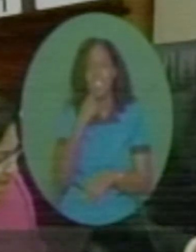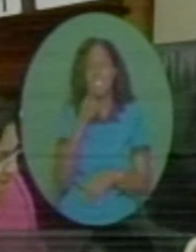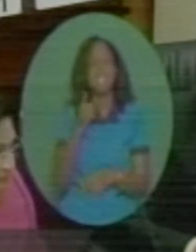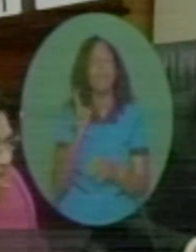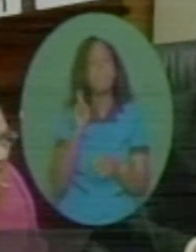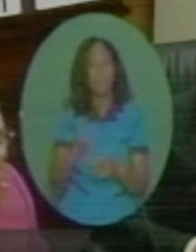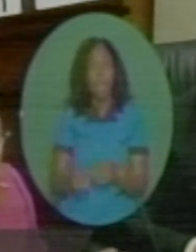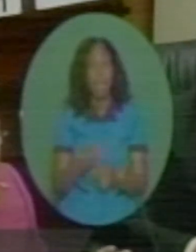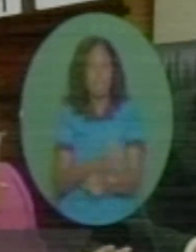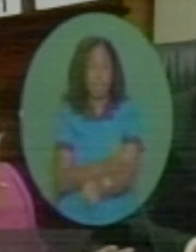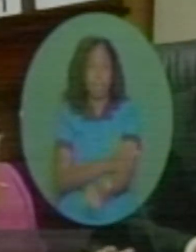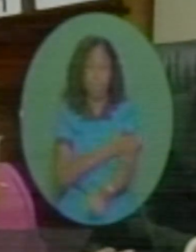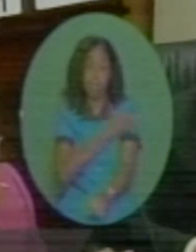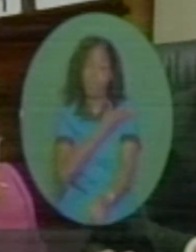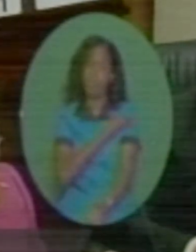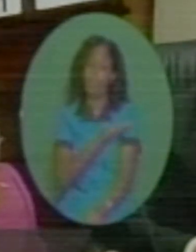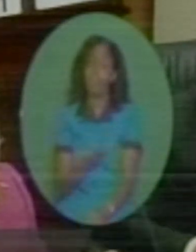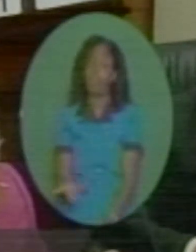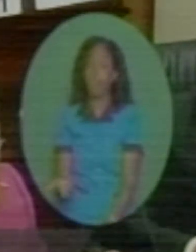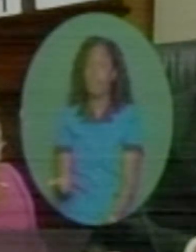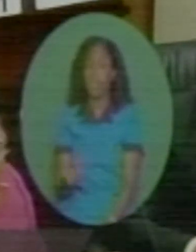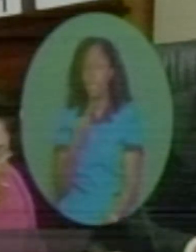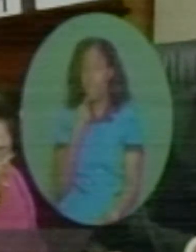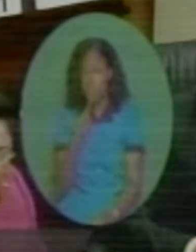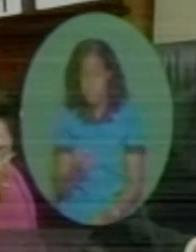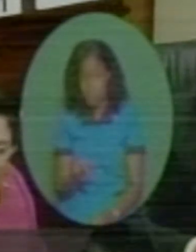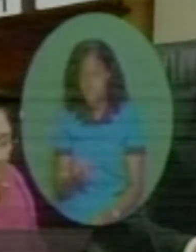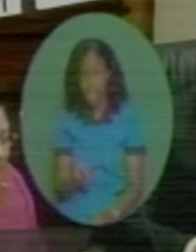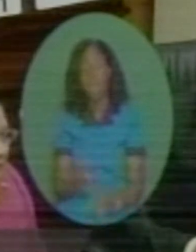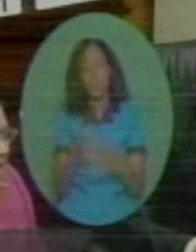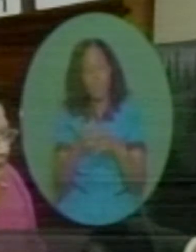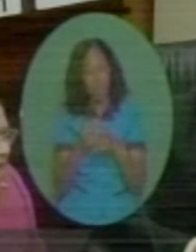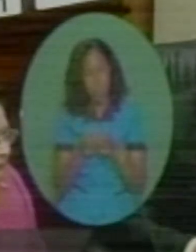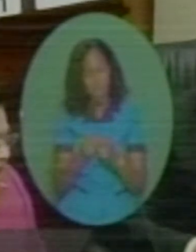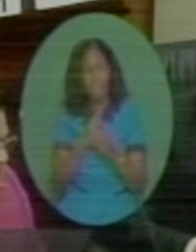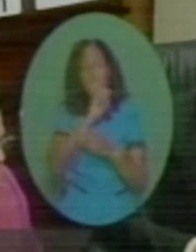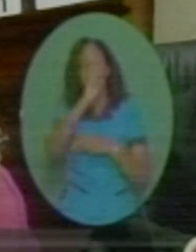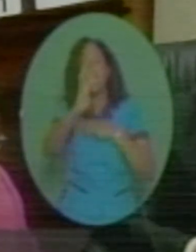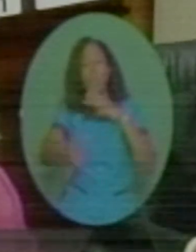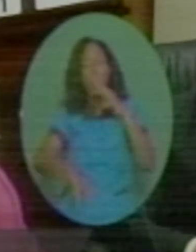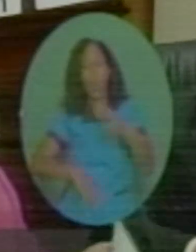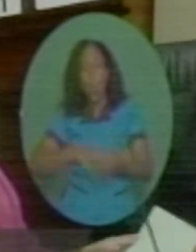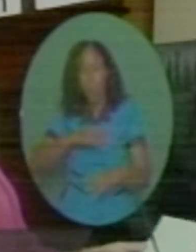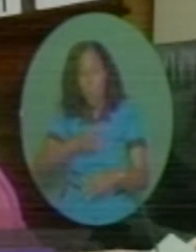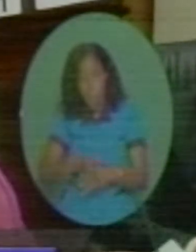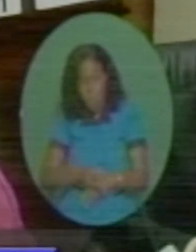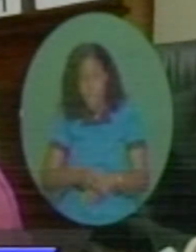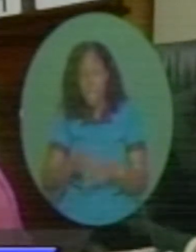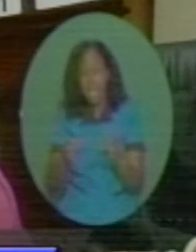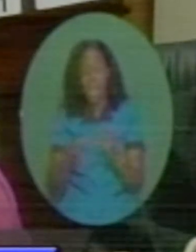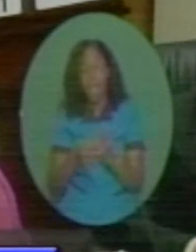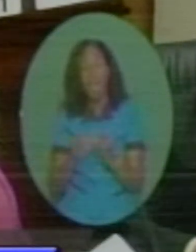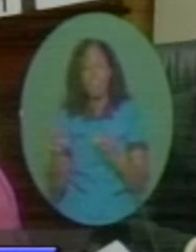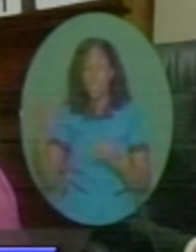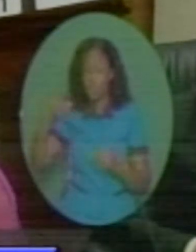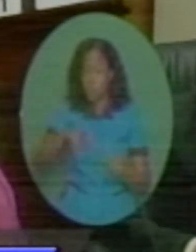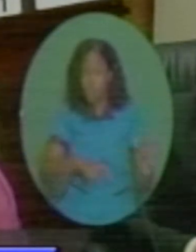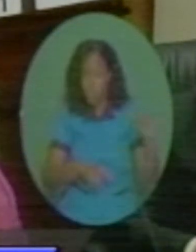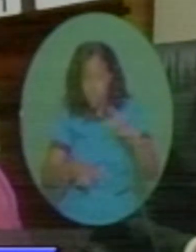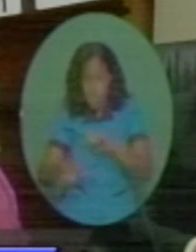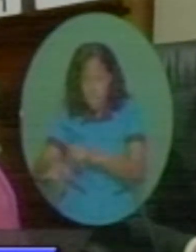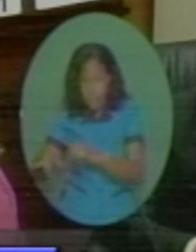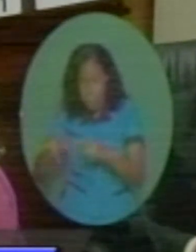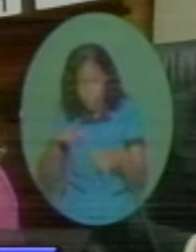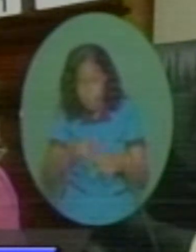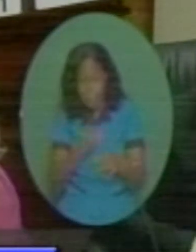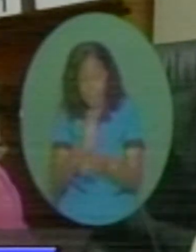model for positioning the airline in targeted segments of the global tourism market. The new board of Caribbean Airlines Limited has completed the